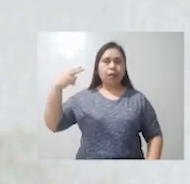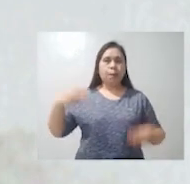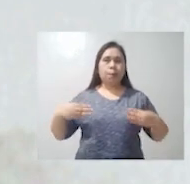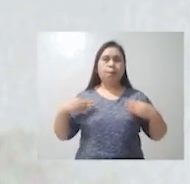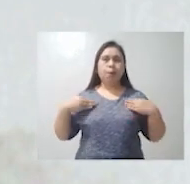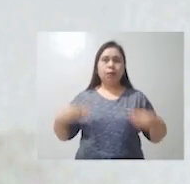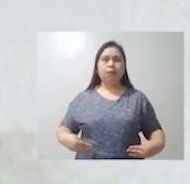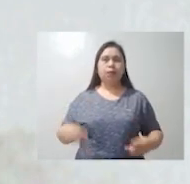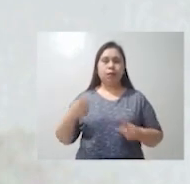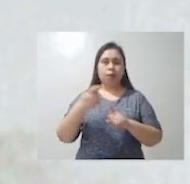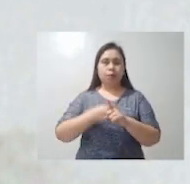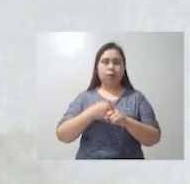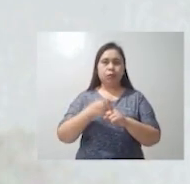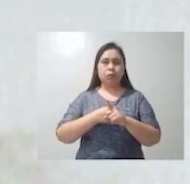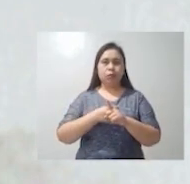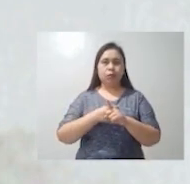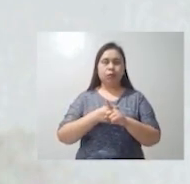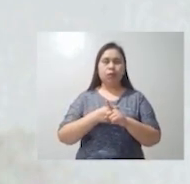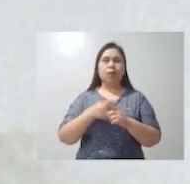more heat contains.